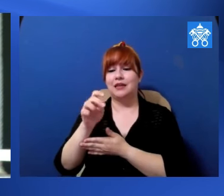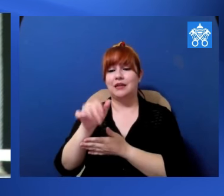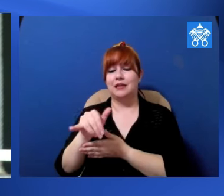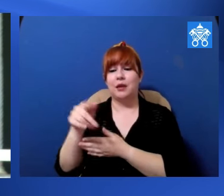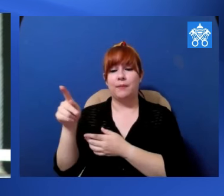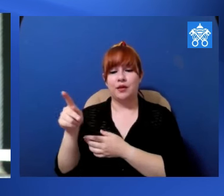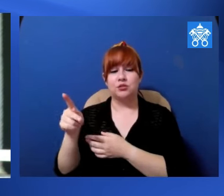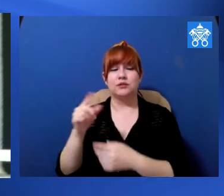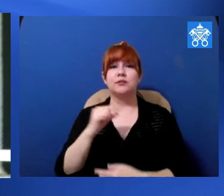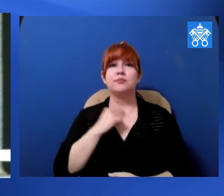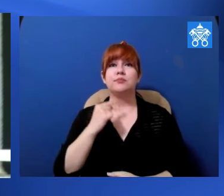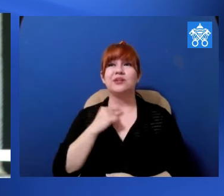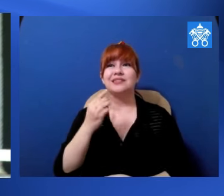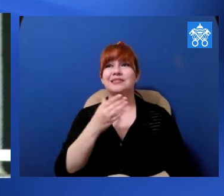Padua,